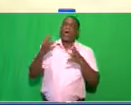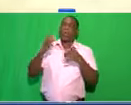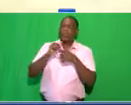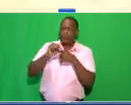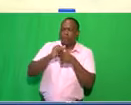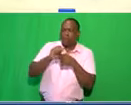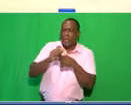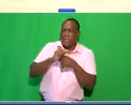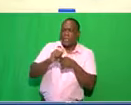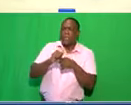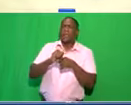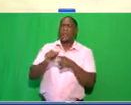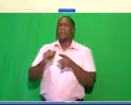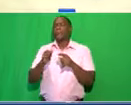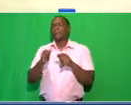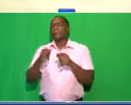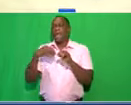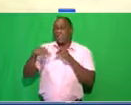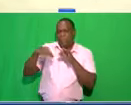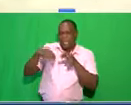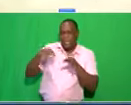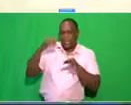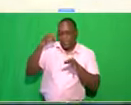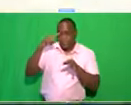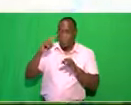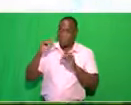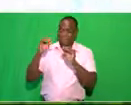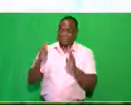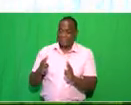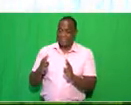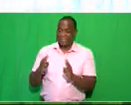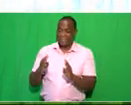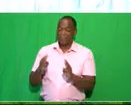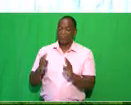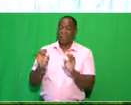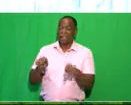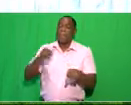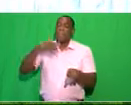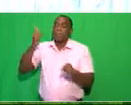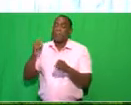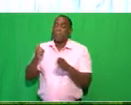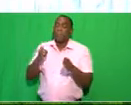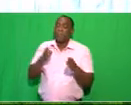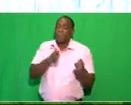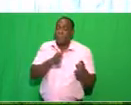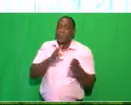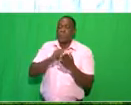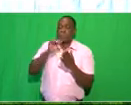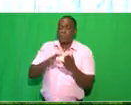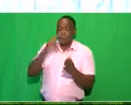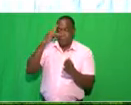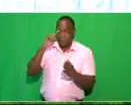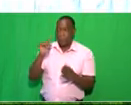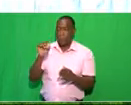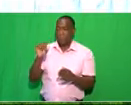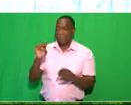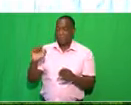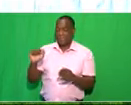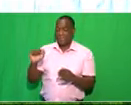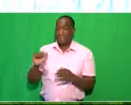SEA? Dr. Smith? Okay, let me perhaps state from the outset, when we introduced